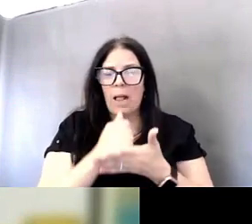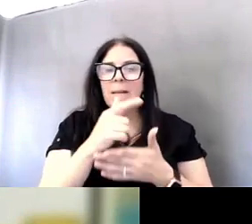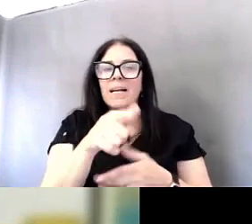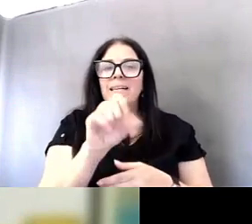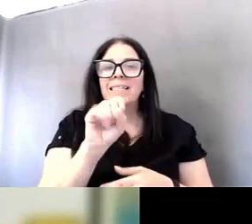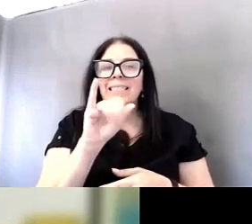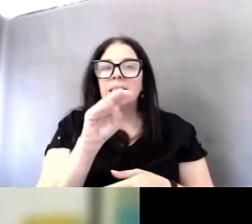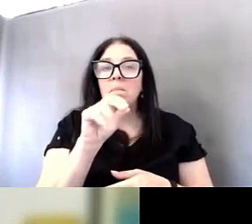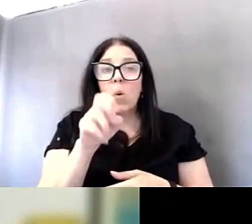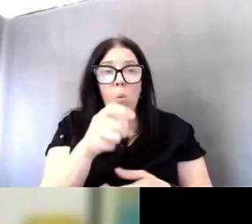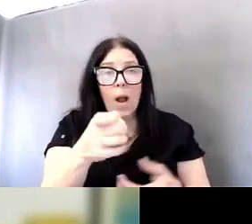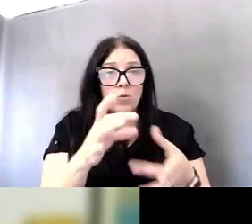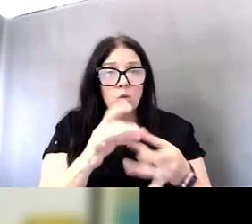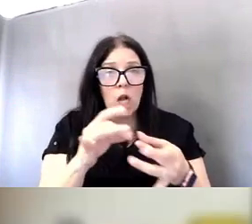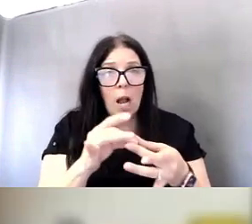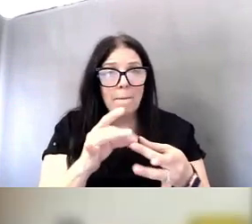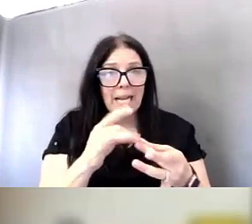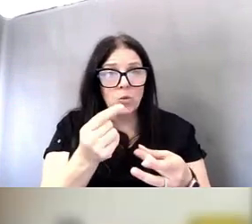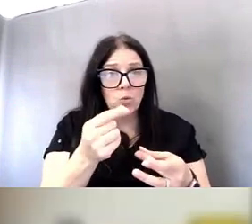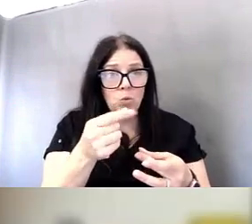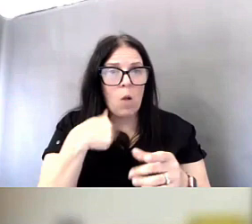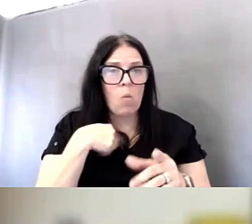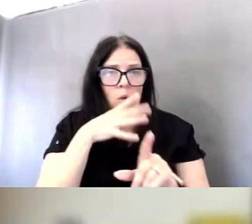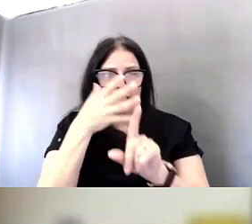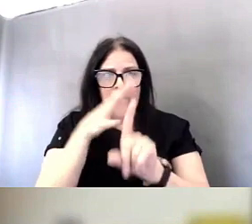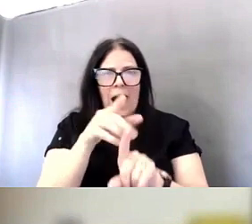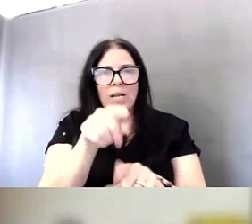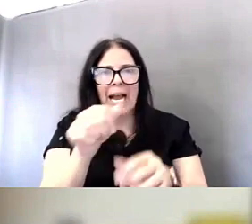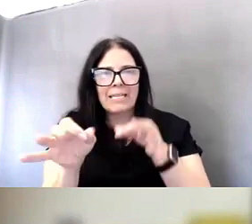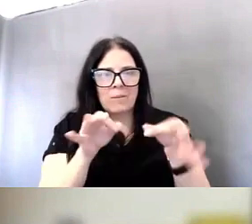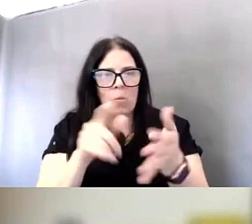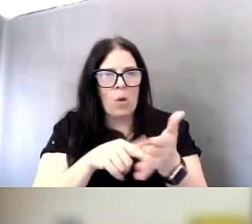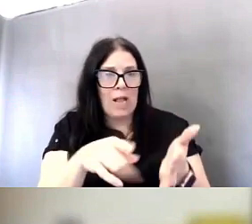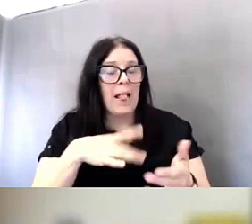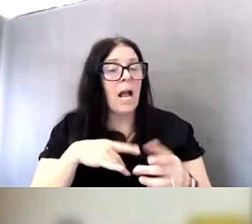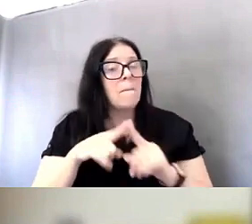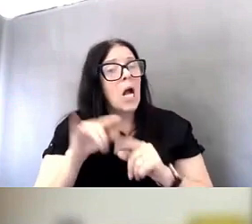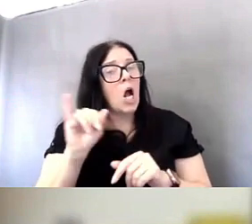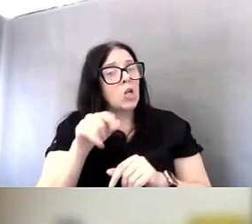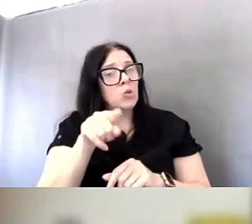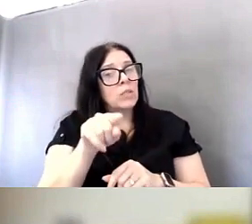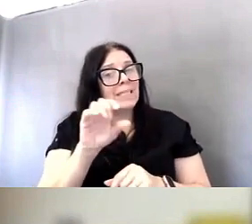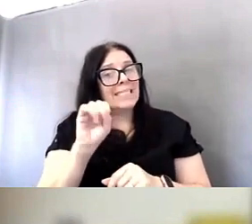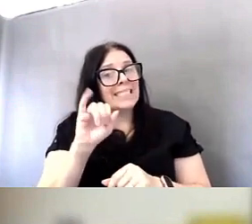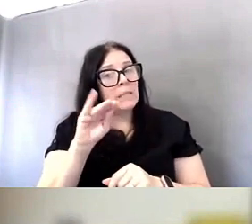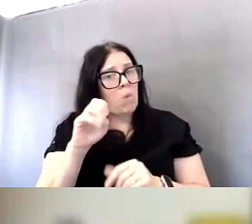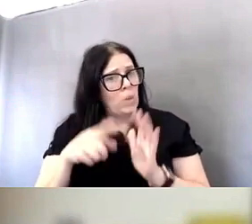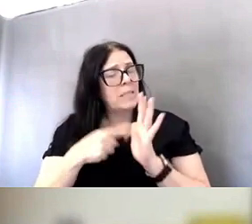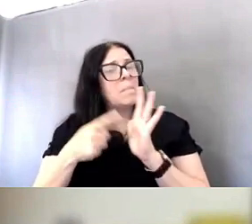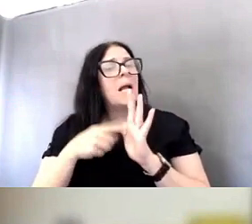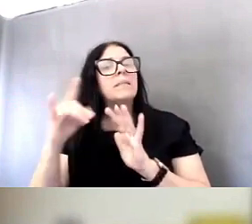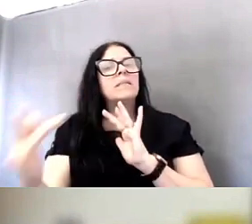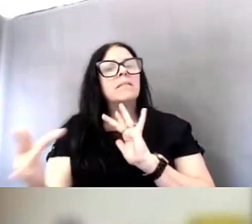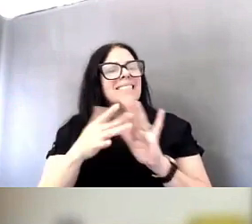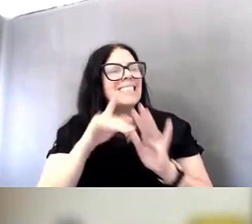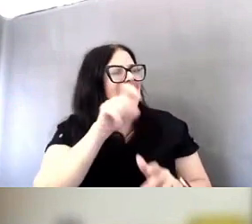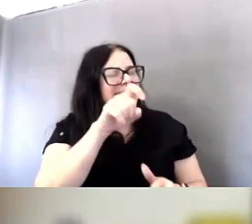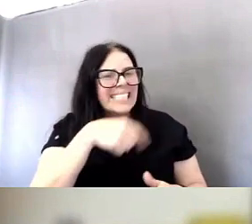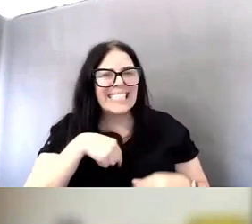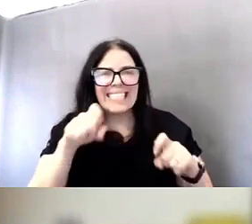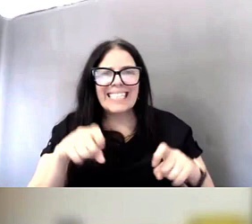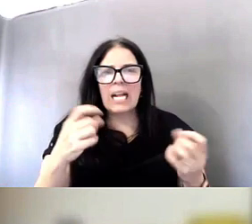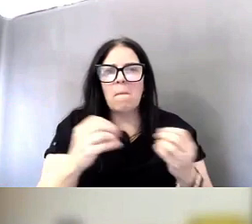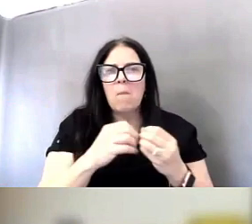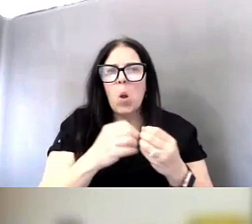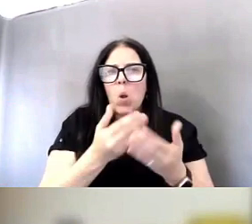make sure if you want to comment as well. But you know, even behind the scenes, Simone has reached out to us asking for resources, and we try